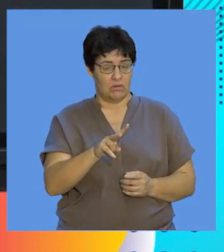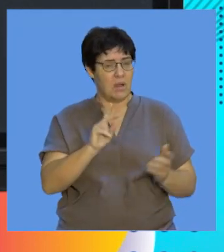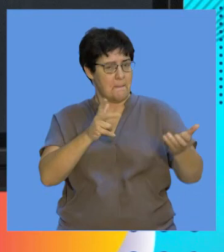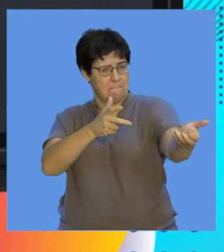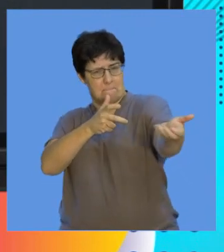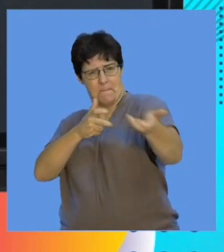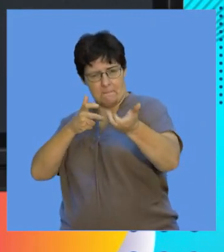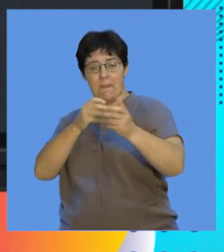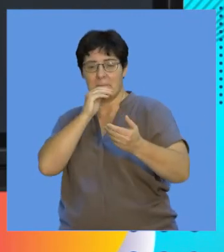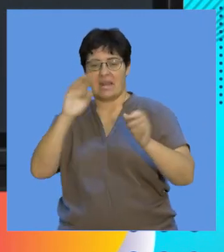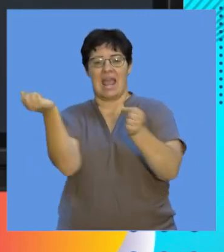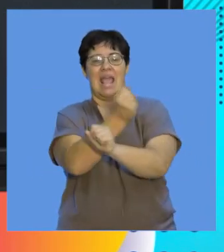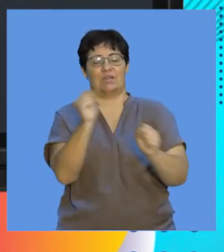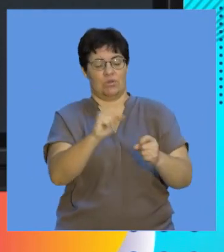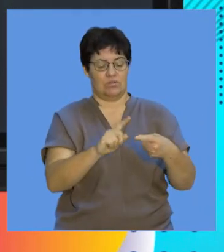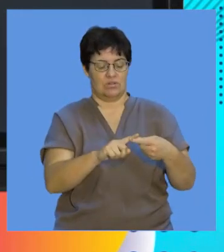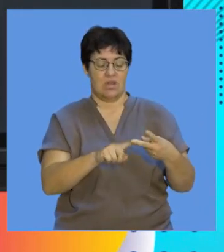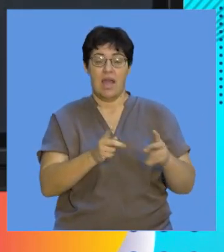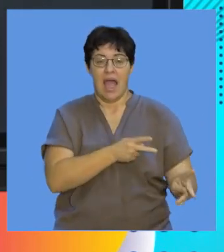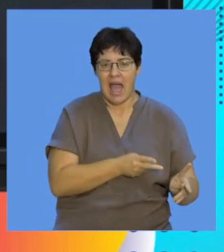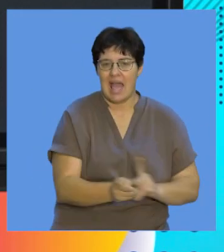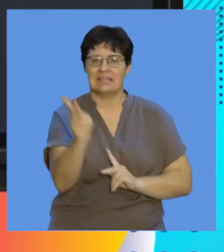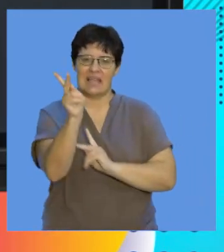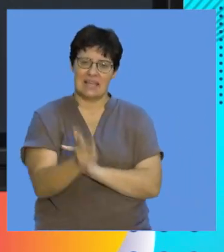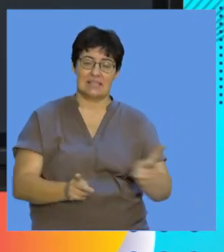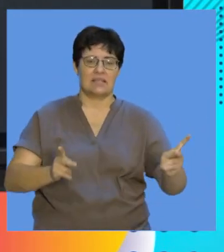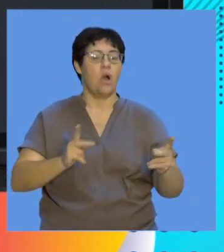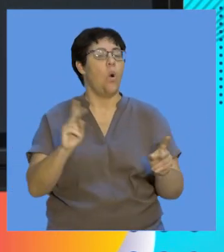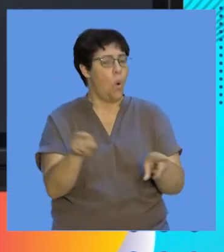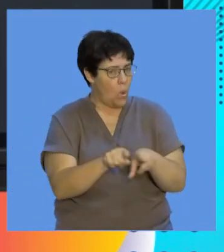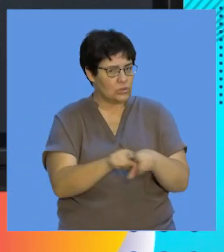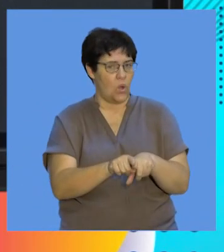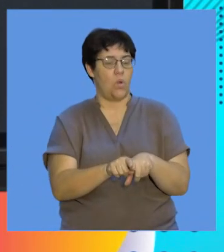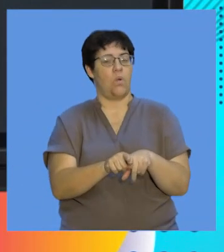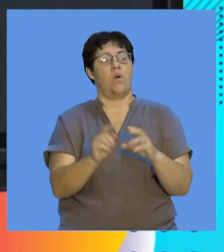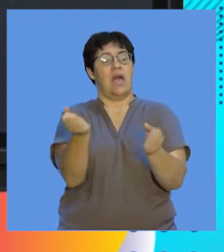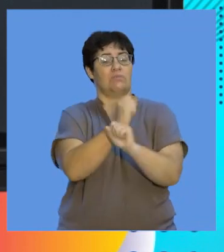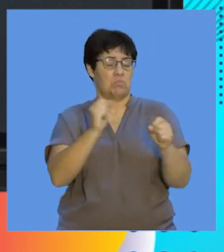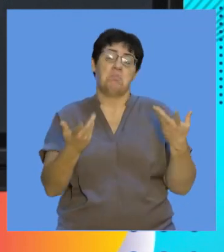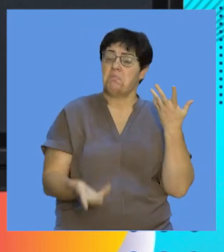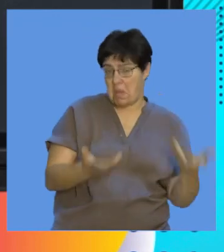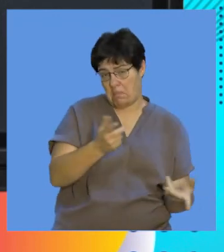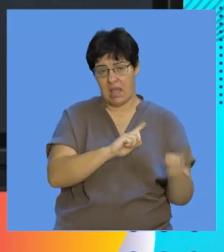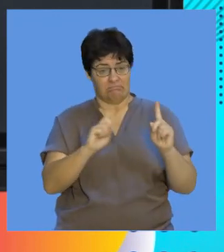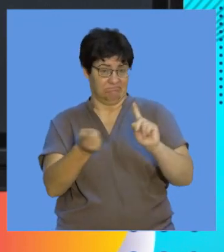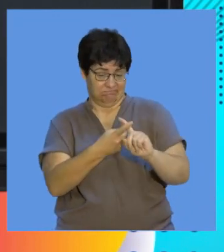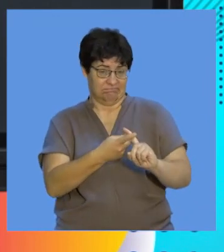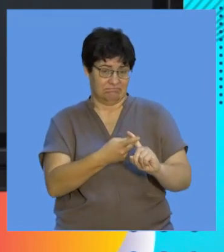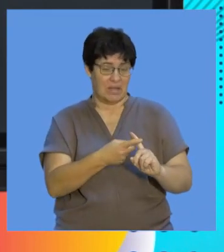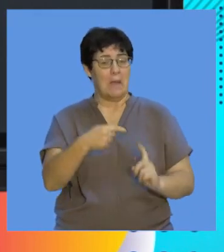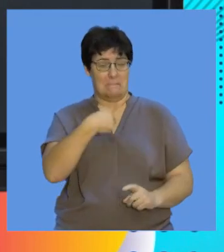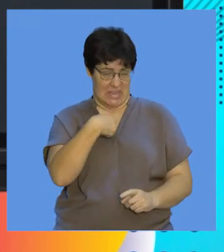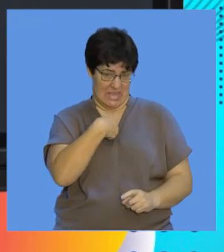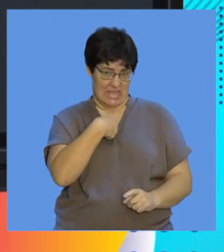the rifle. That's an explosion. The ice skaters are also an explosion, but we could have a collision there as well. With the way I